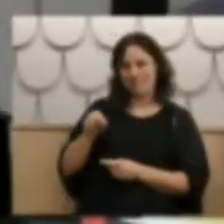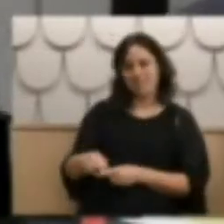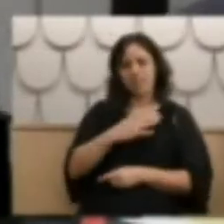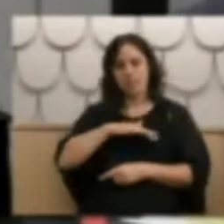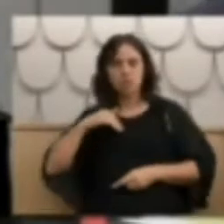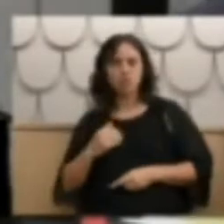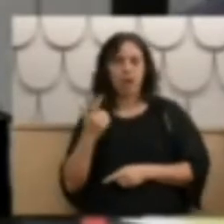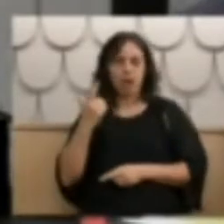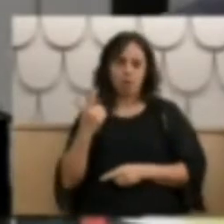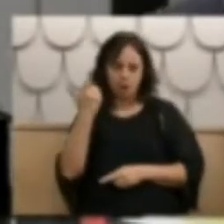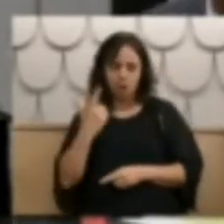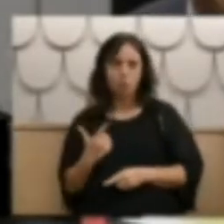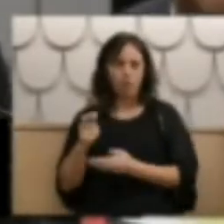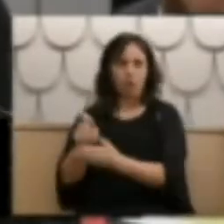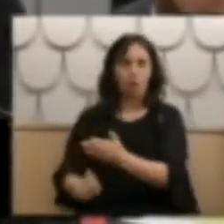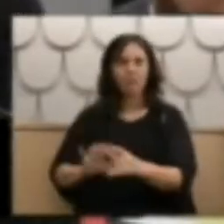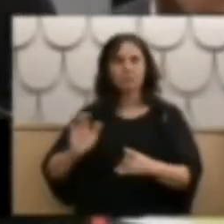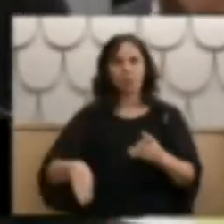within government departments.